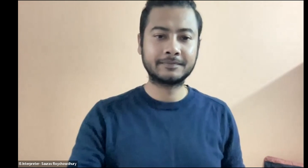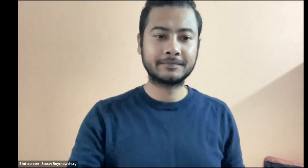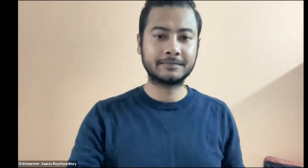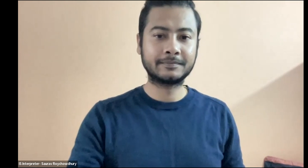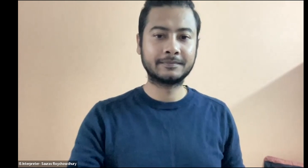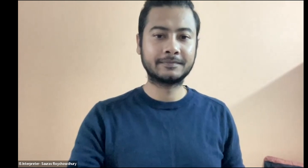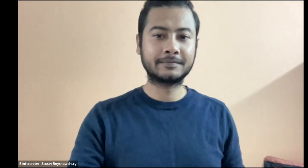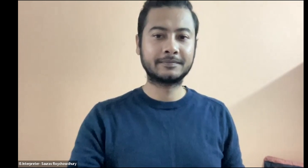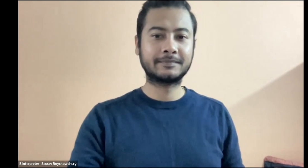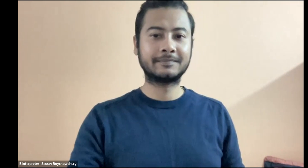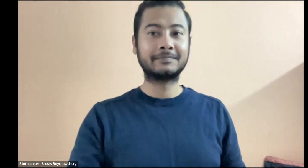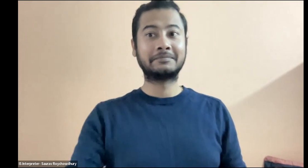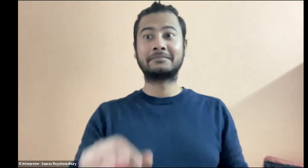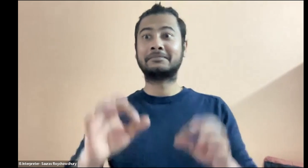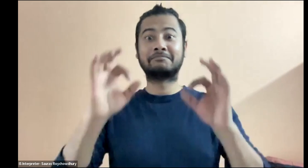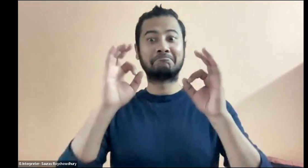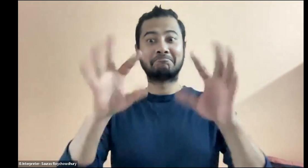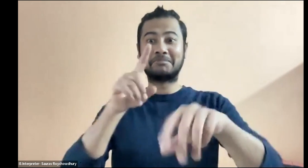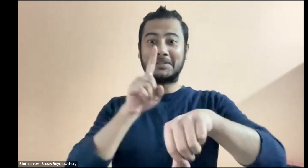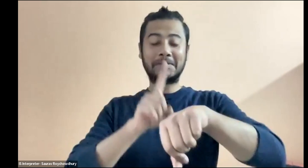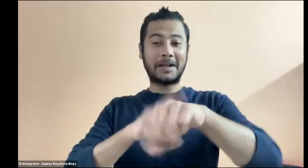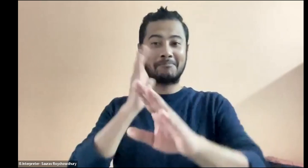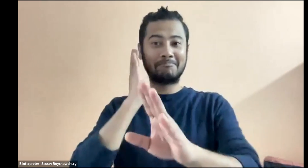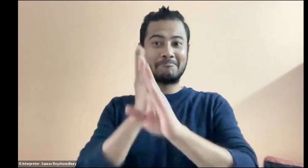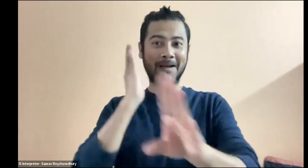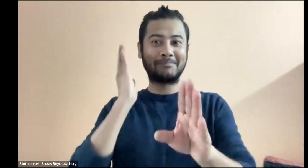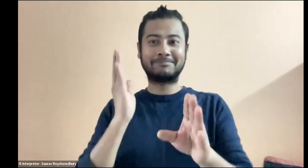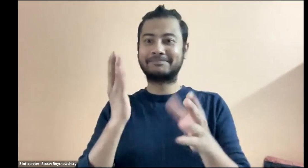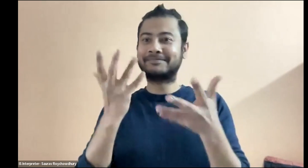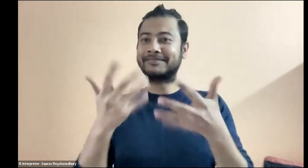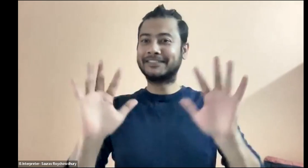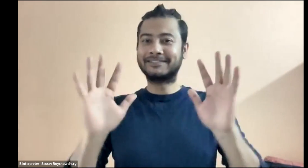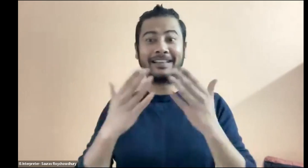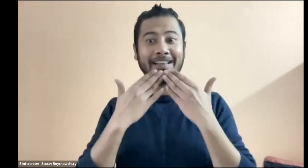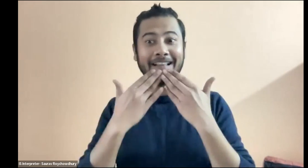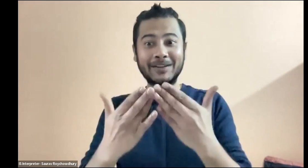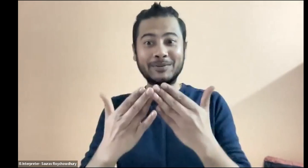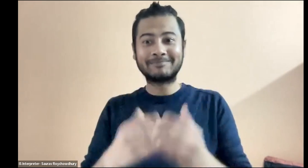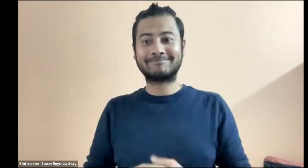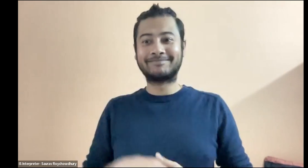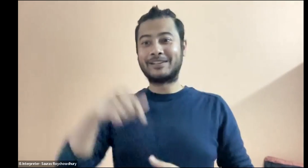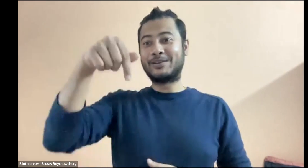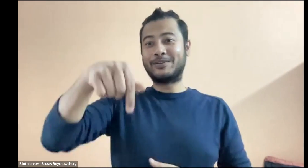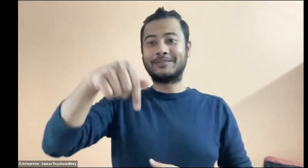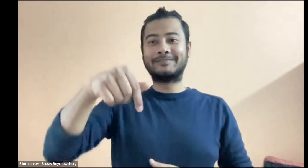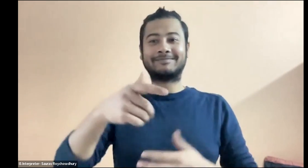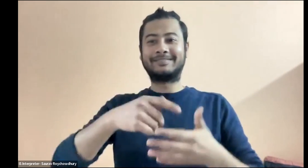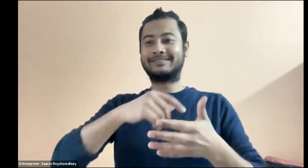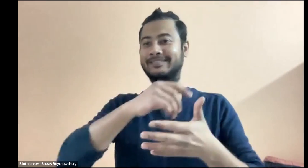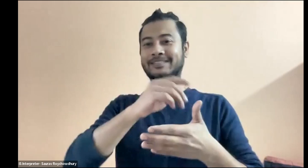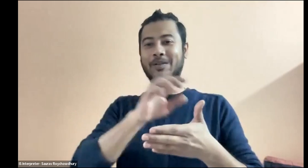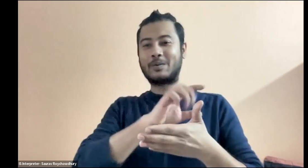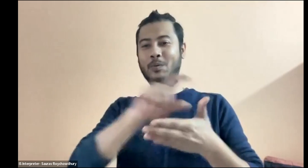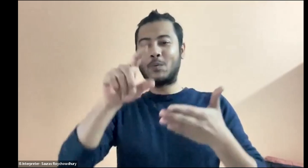Oh, we ended right on time. Thanks, everyone. I think for many of us, your weekend starts now. All right. Take care.